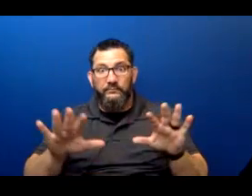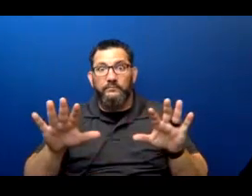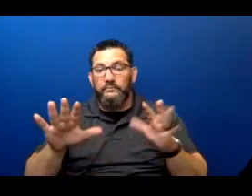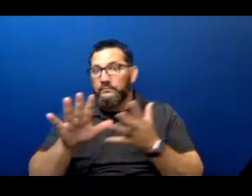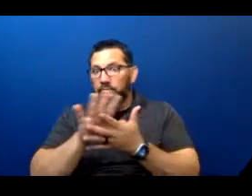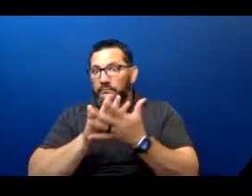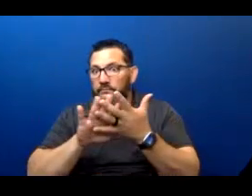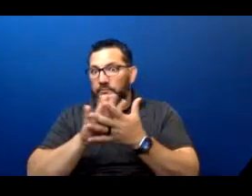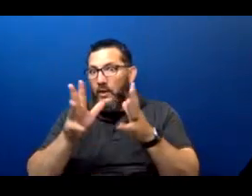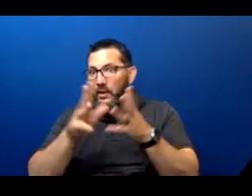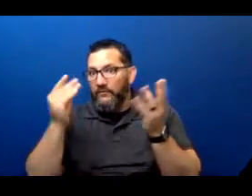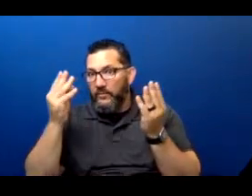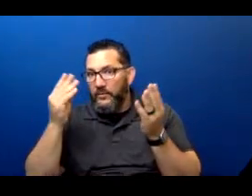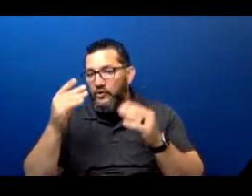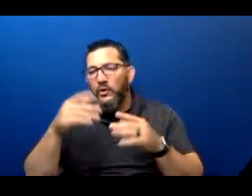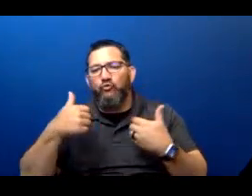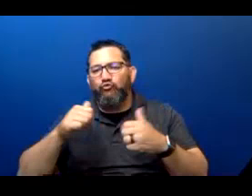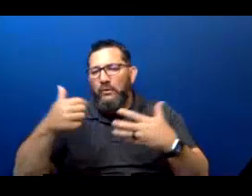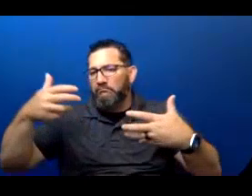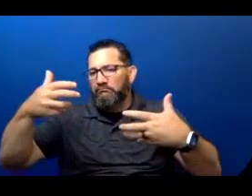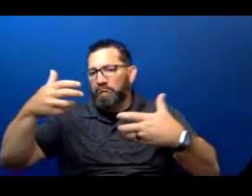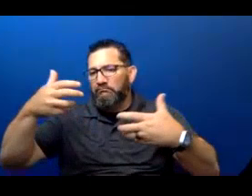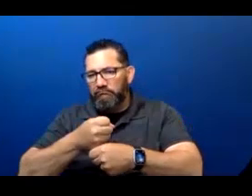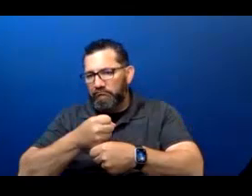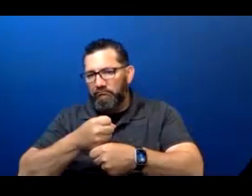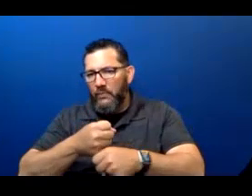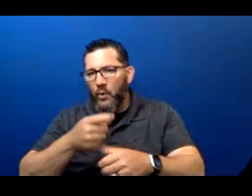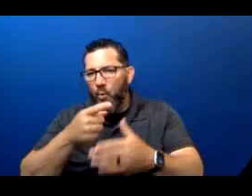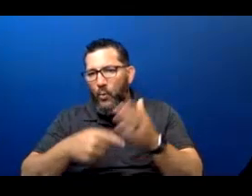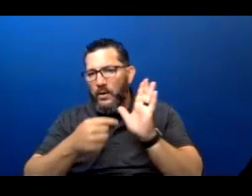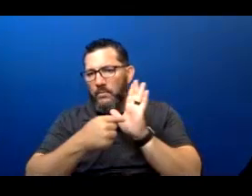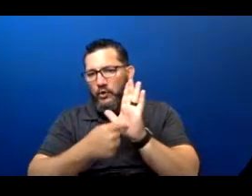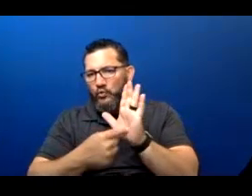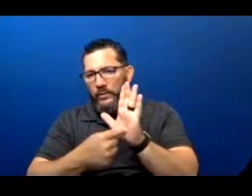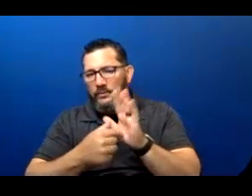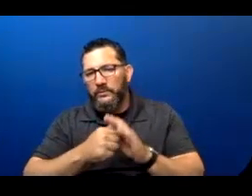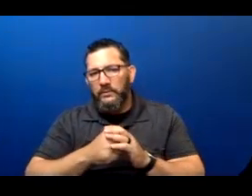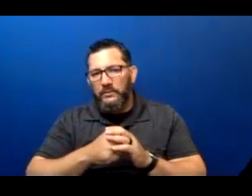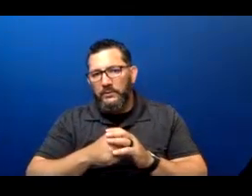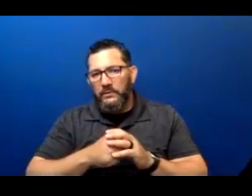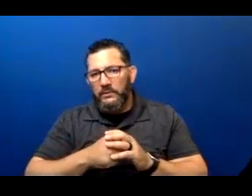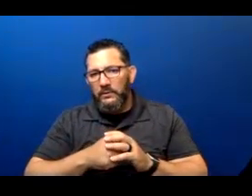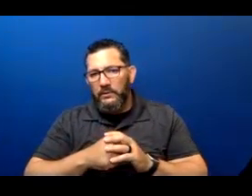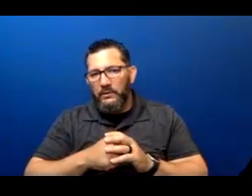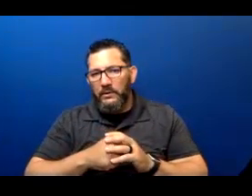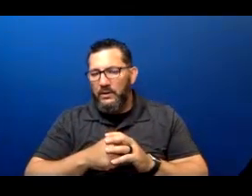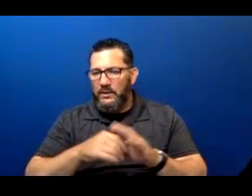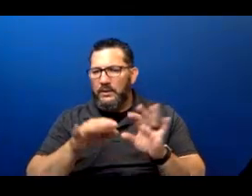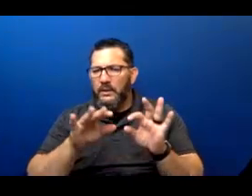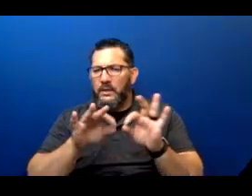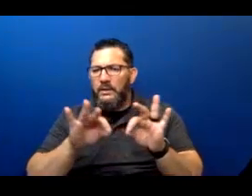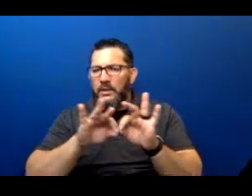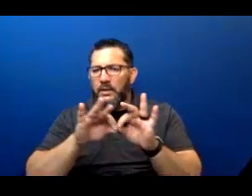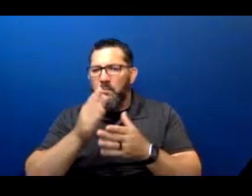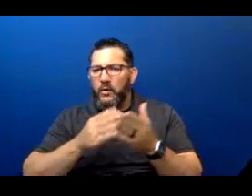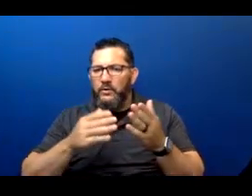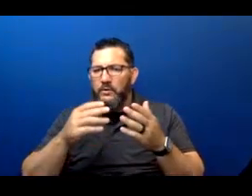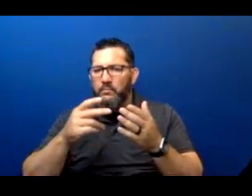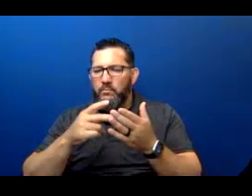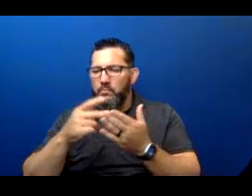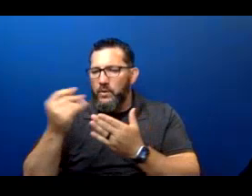try to, give a good summary of what I'm showing here. So a key part of this project was analyzing